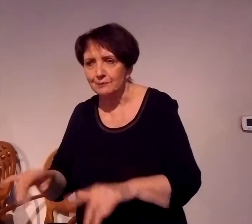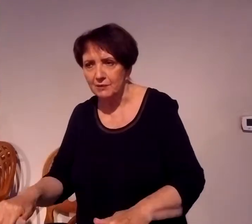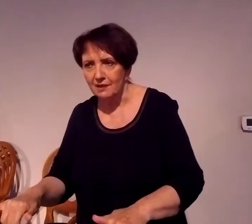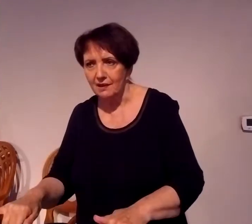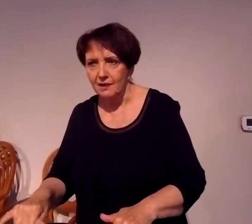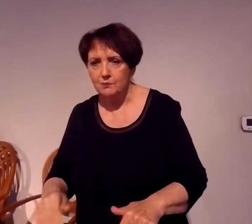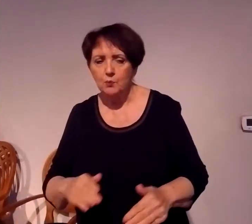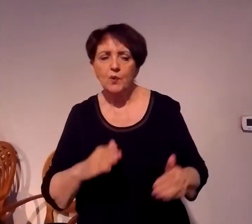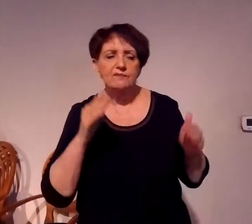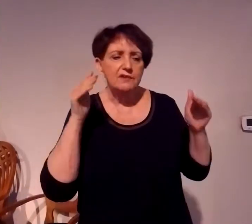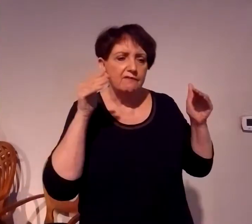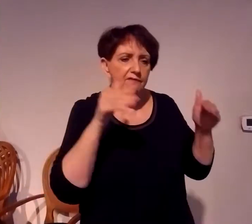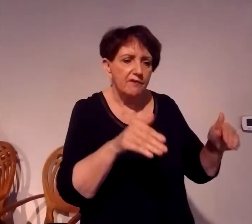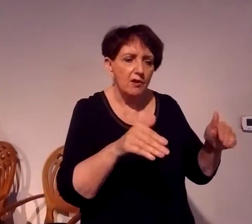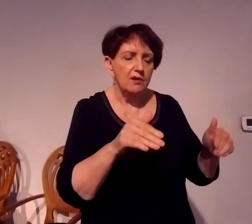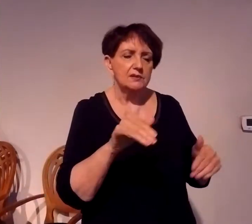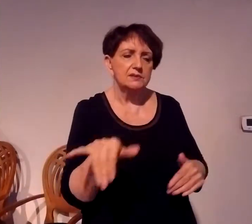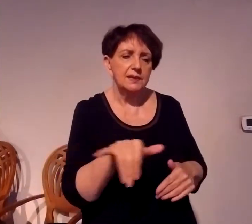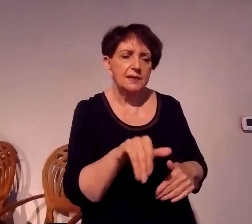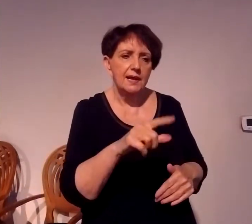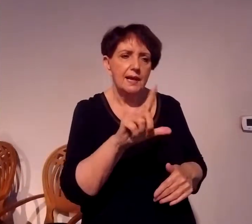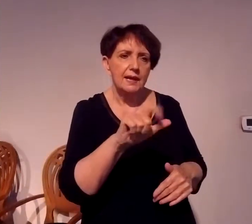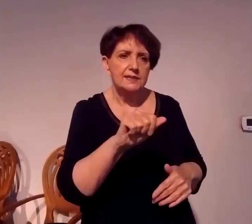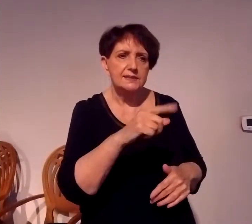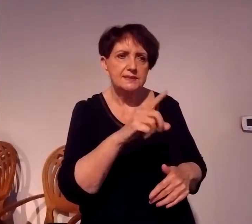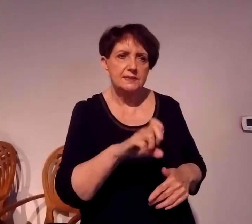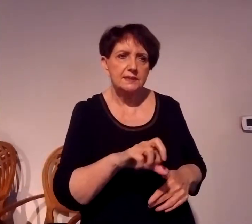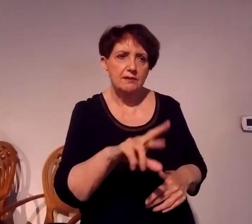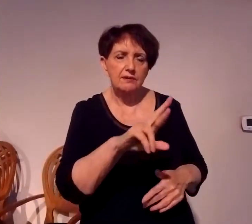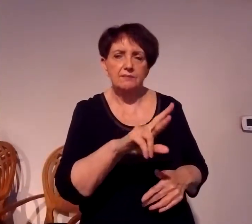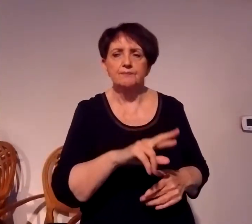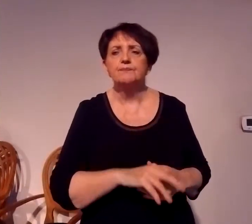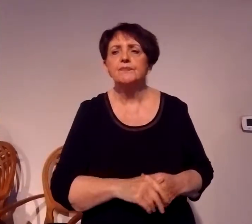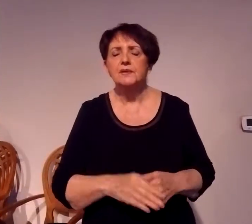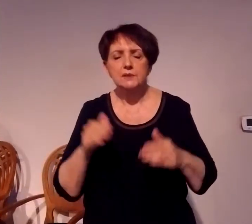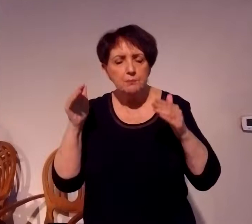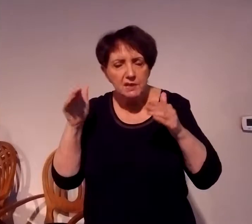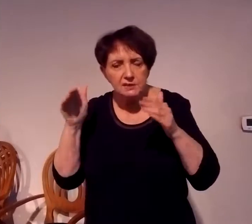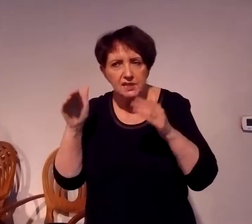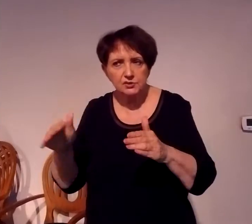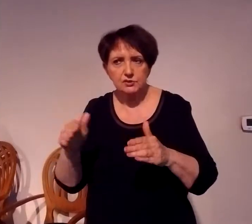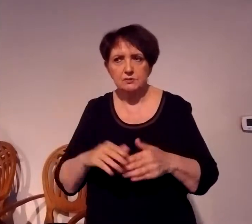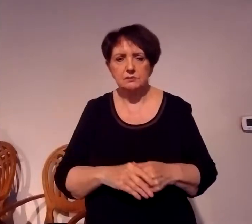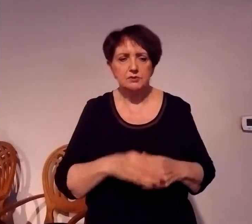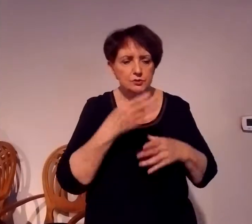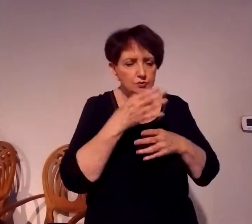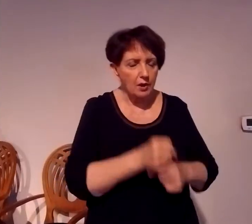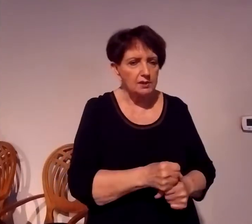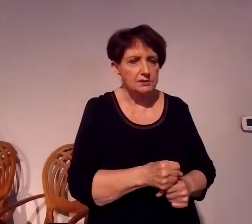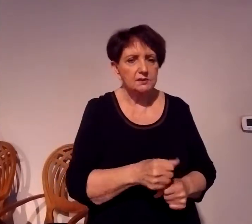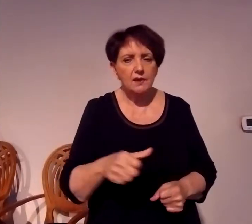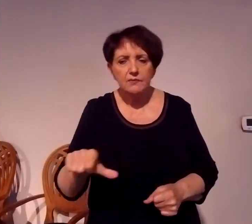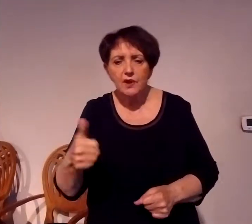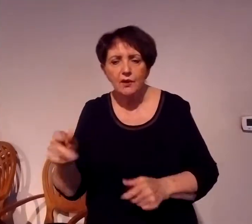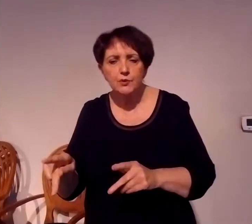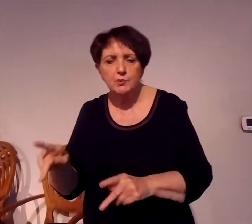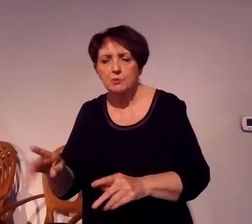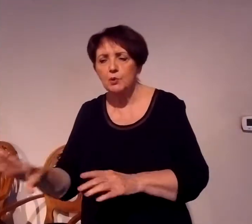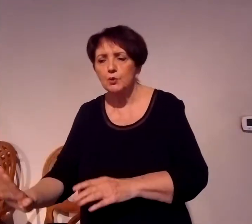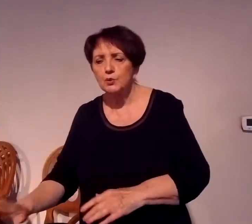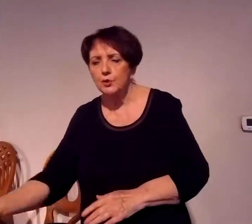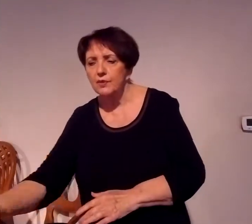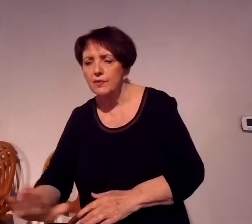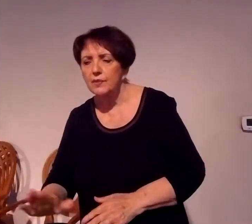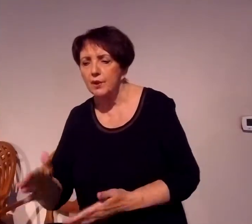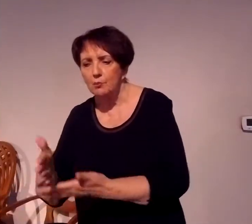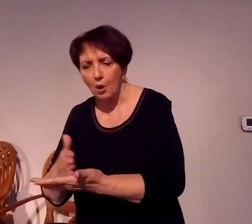thing at a time, to pay attention, to trust that others are doing their part